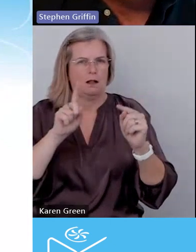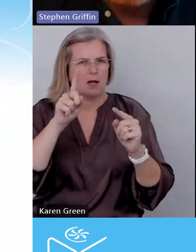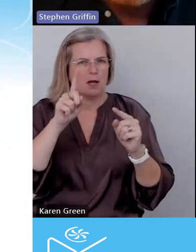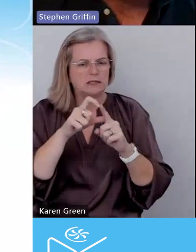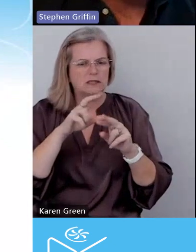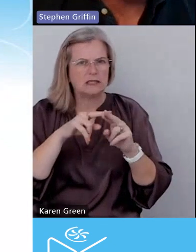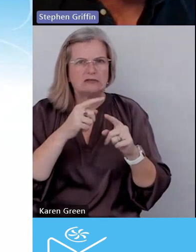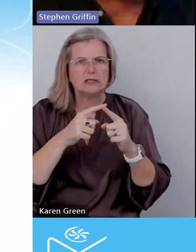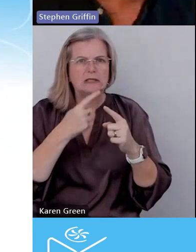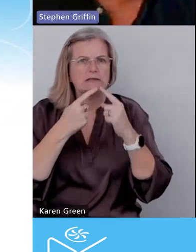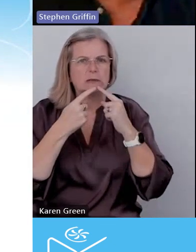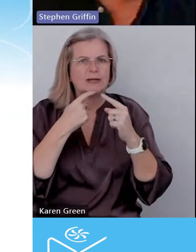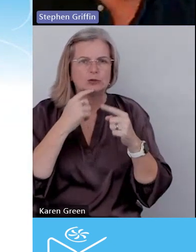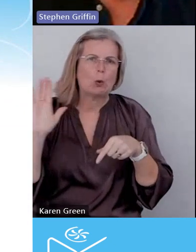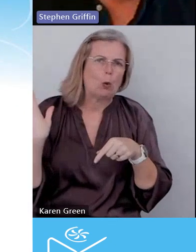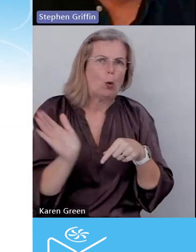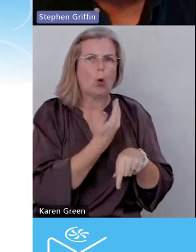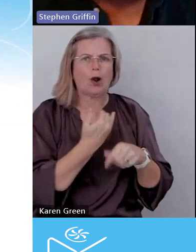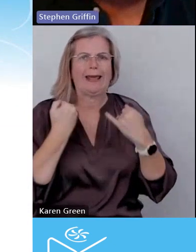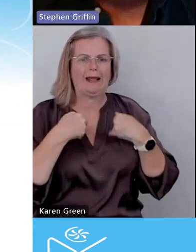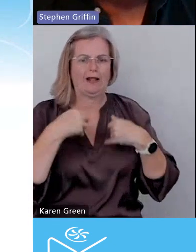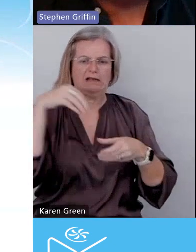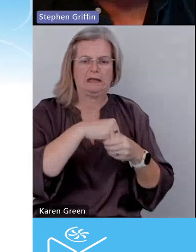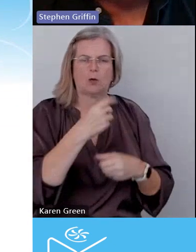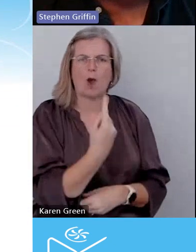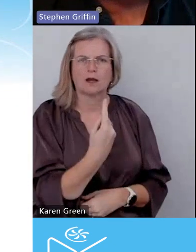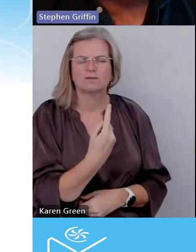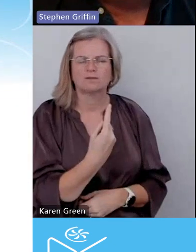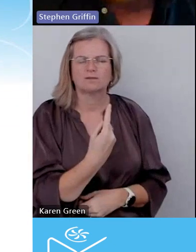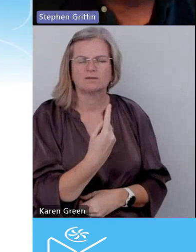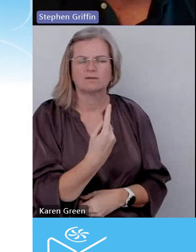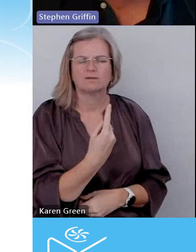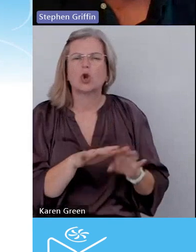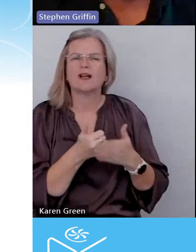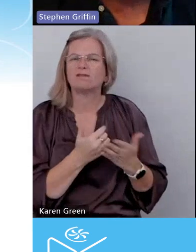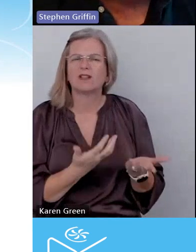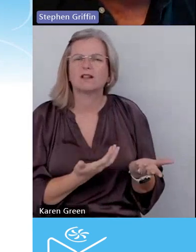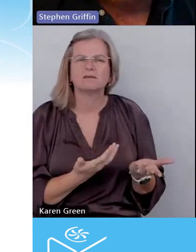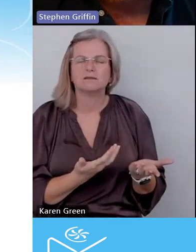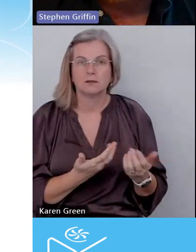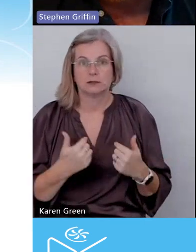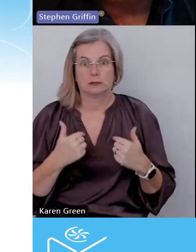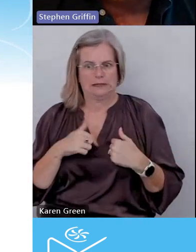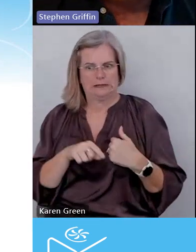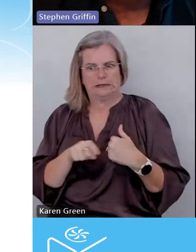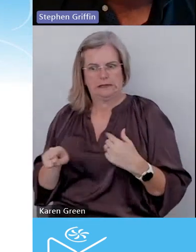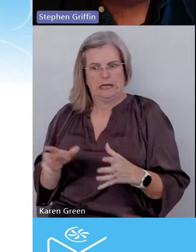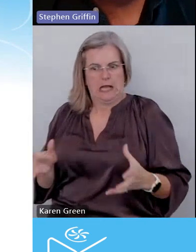different causes of absence into one. And what we find in particular is children are being encouraged to attend school while still